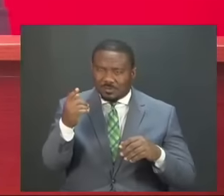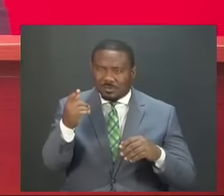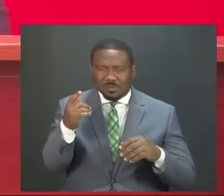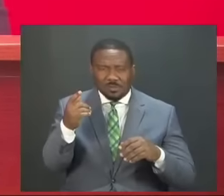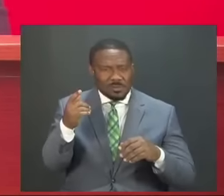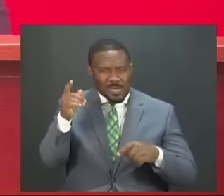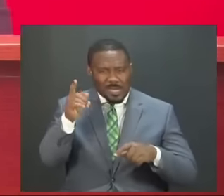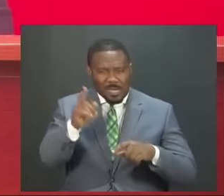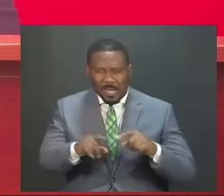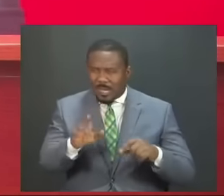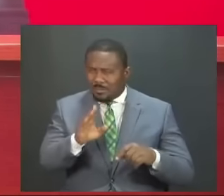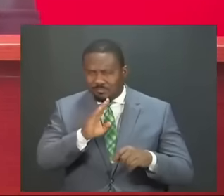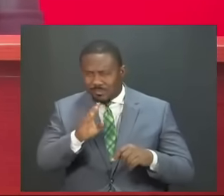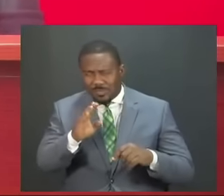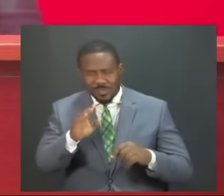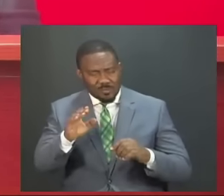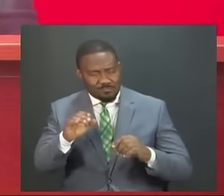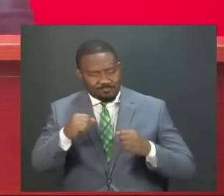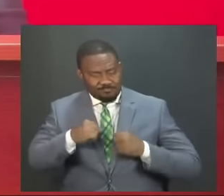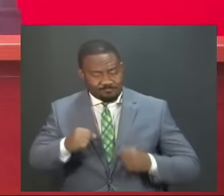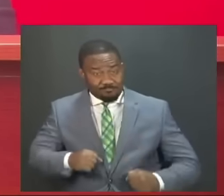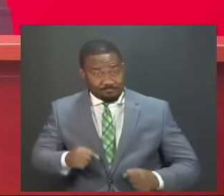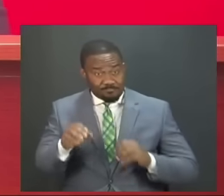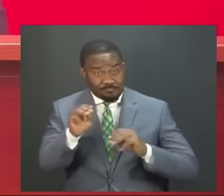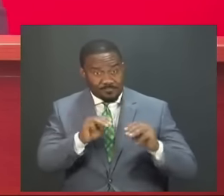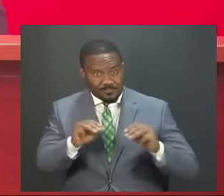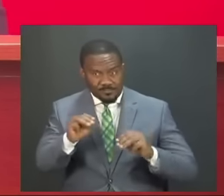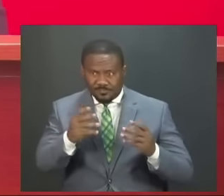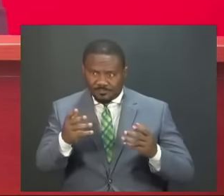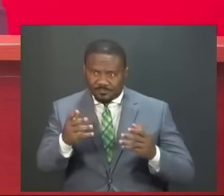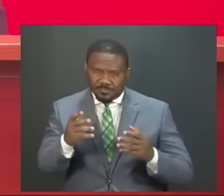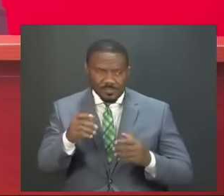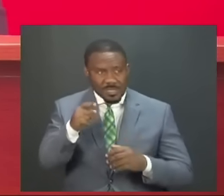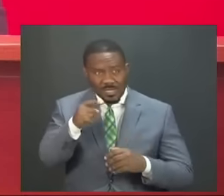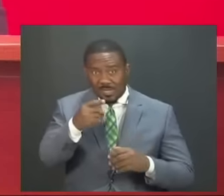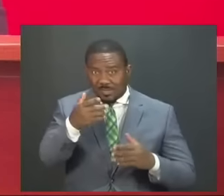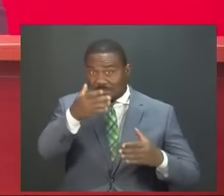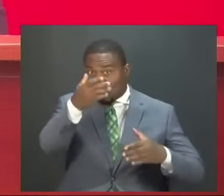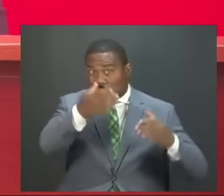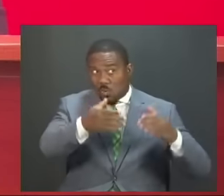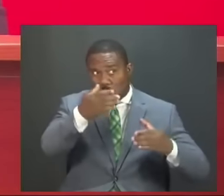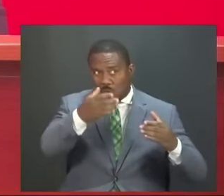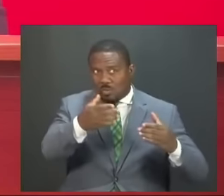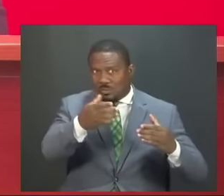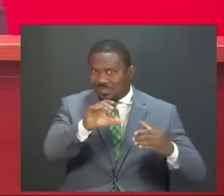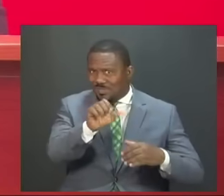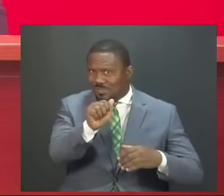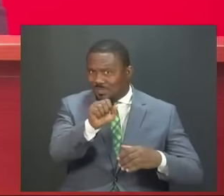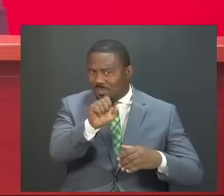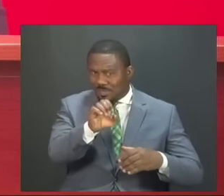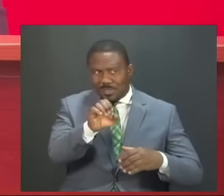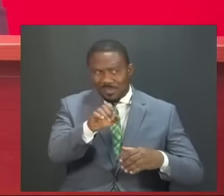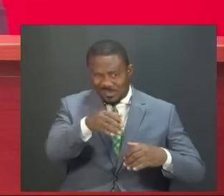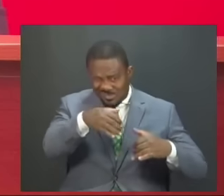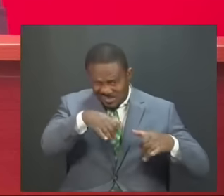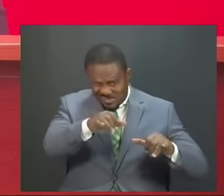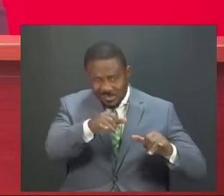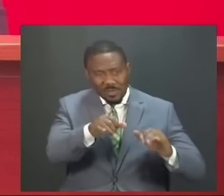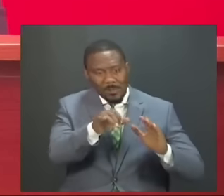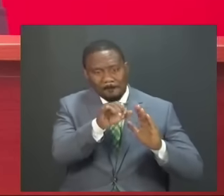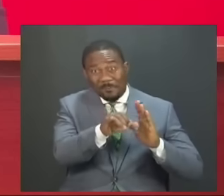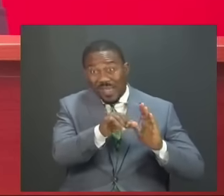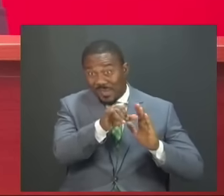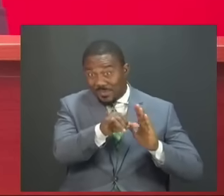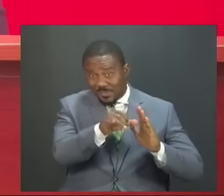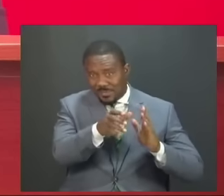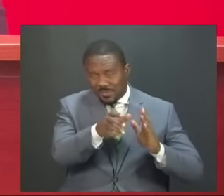matter of an action in which a judicial decision is pending in such a way as may, in the opinion of